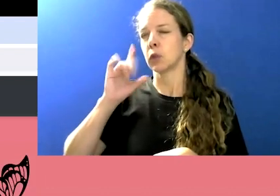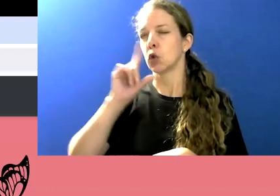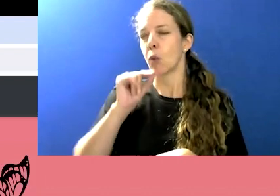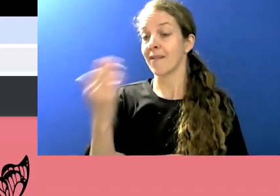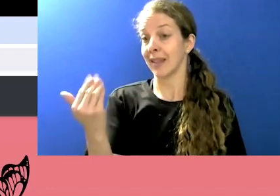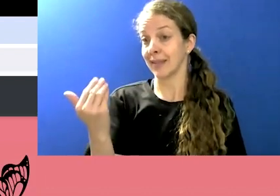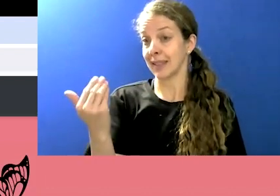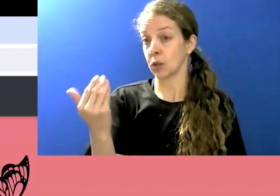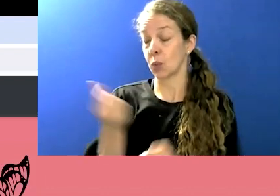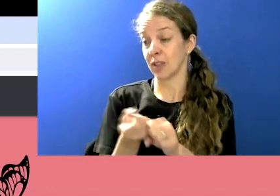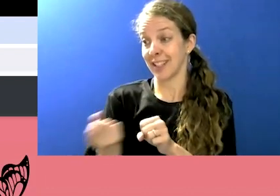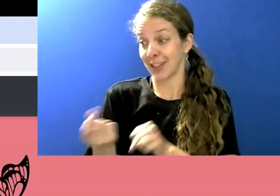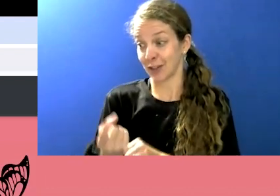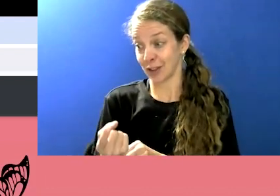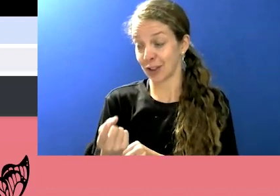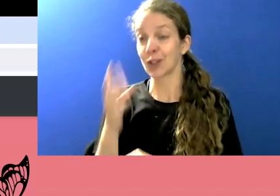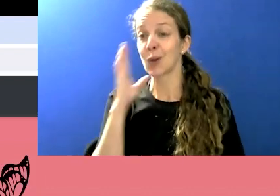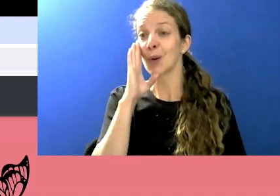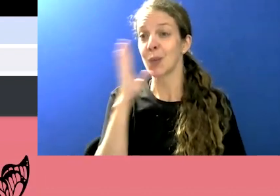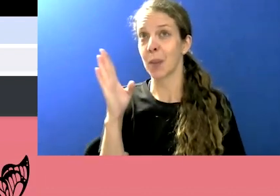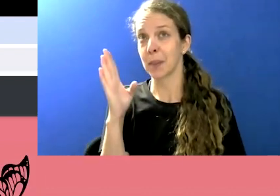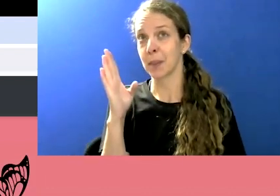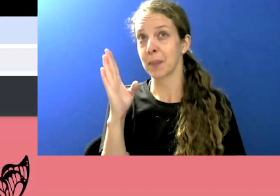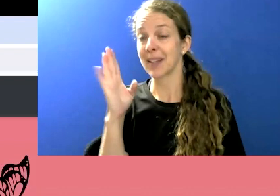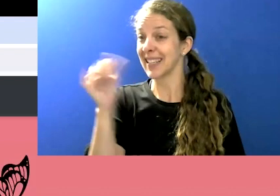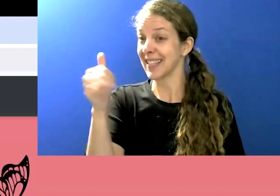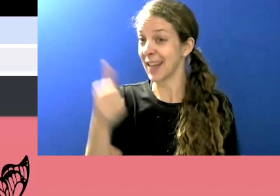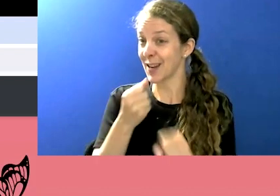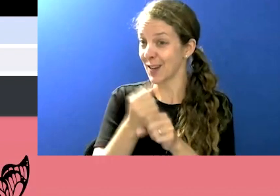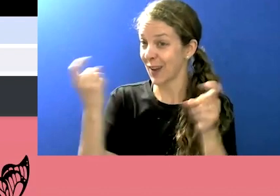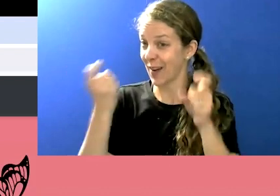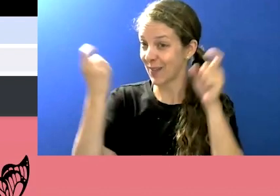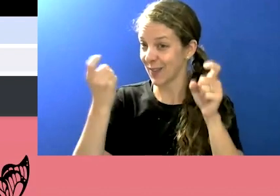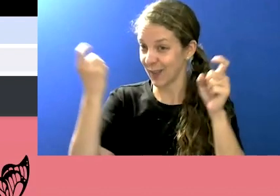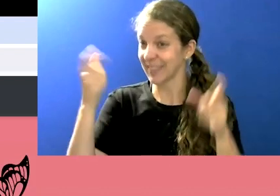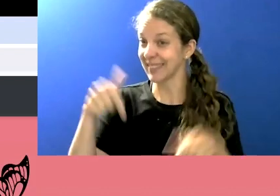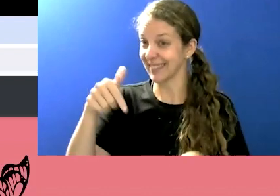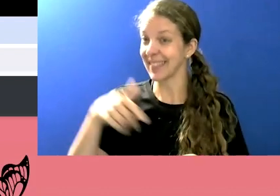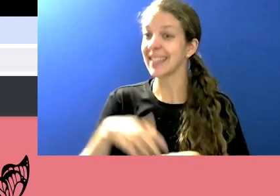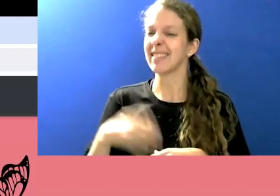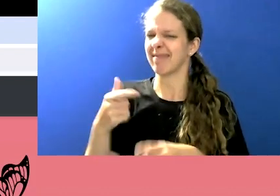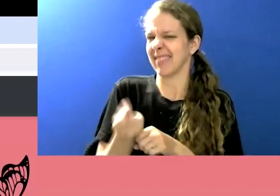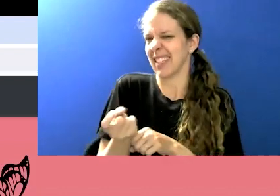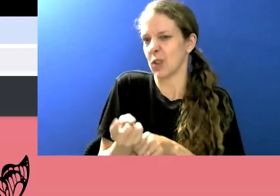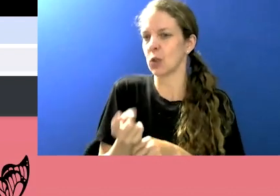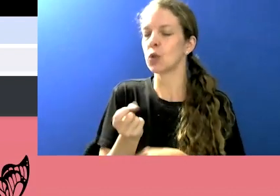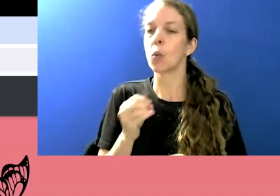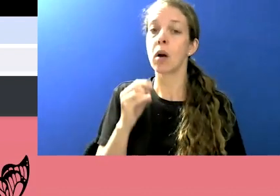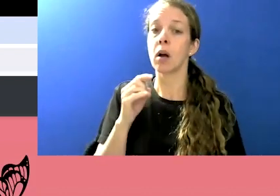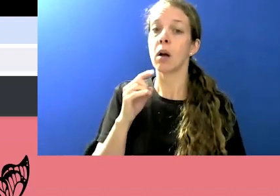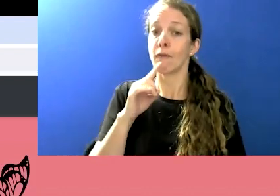2015. So next year we're going to be in our 10th-year anniversary. So when the first